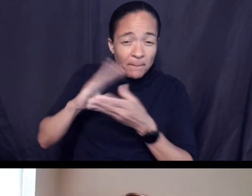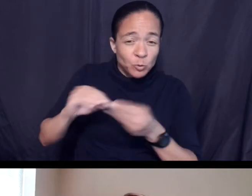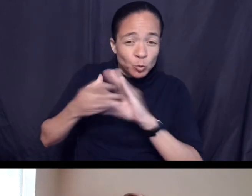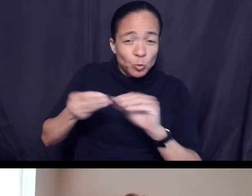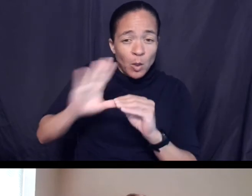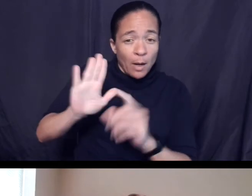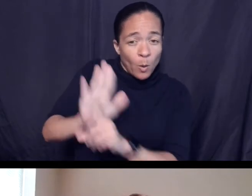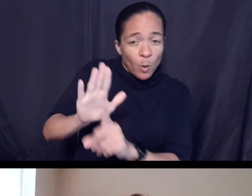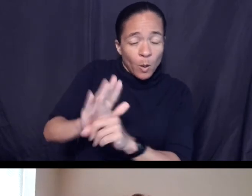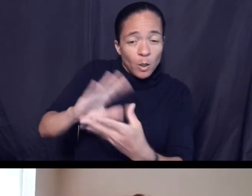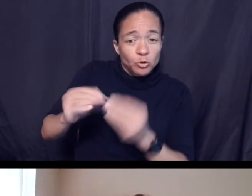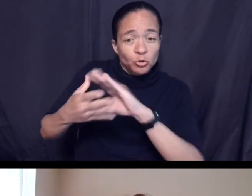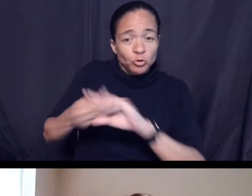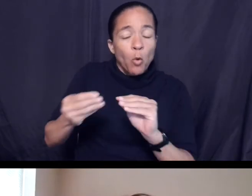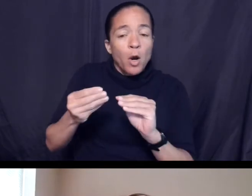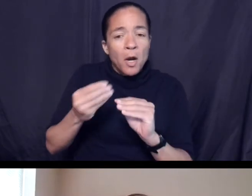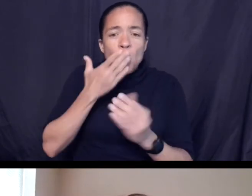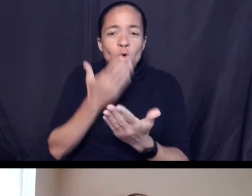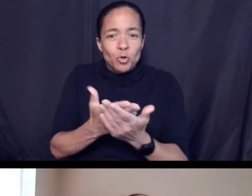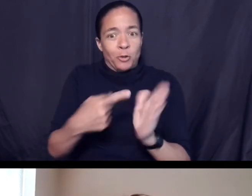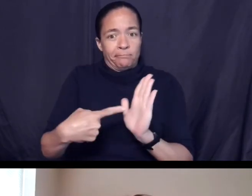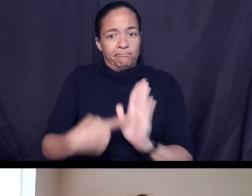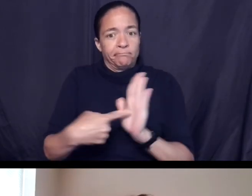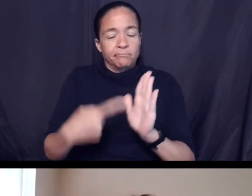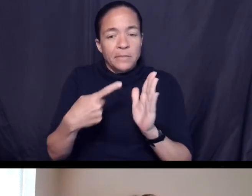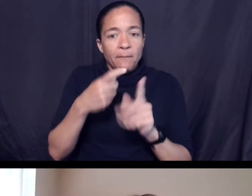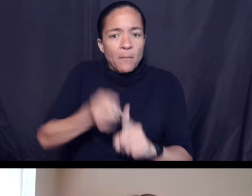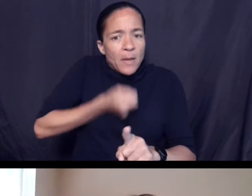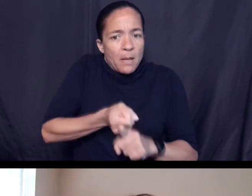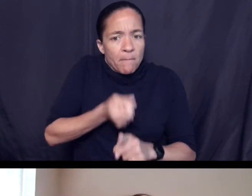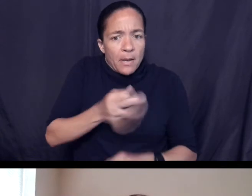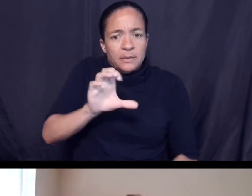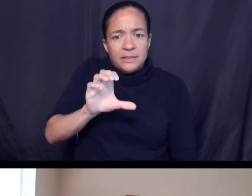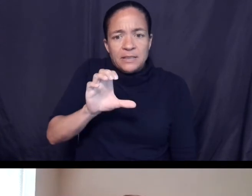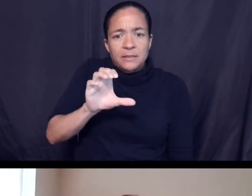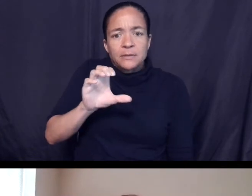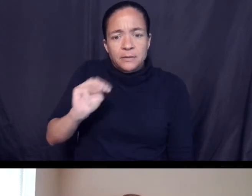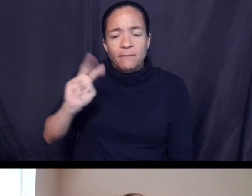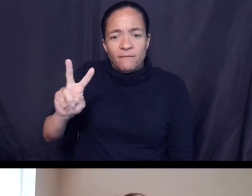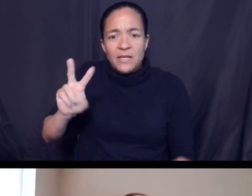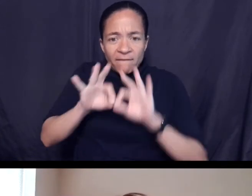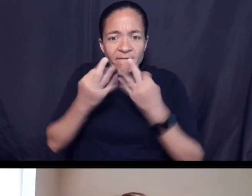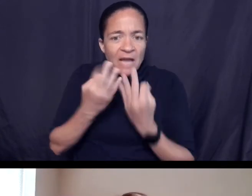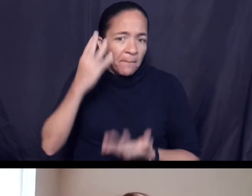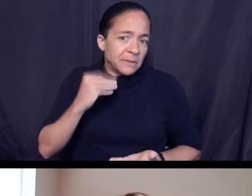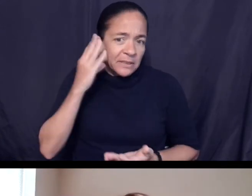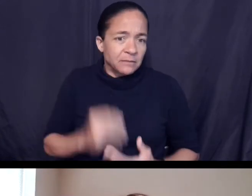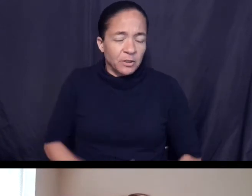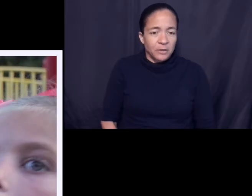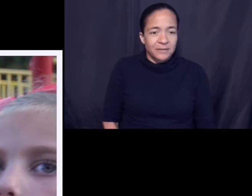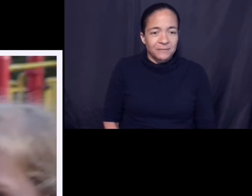representation of what the impact of CMV is and what CMV families oftentimes experience.